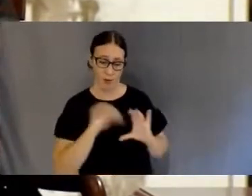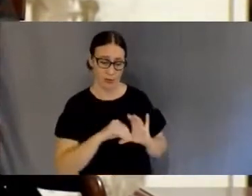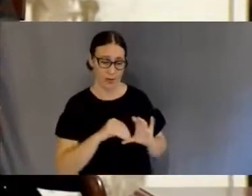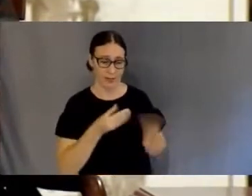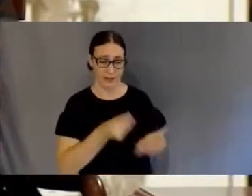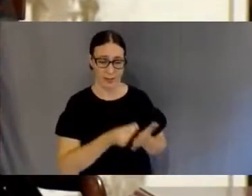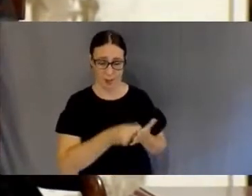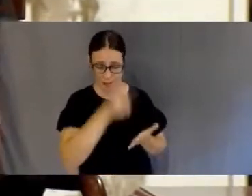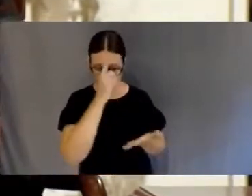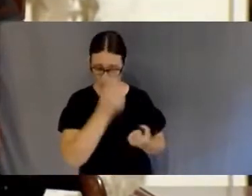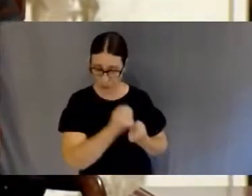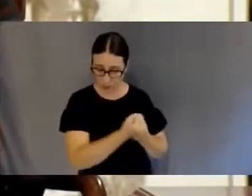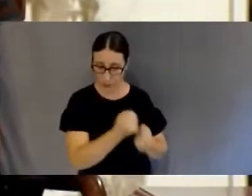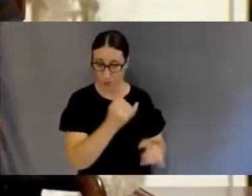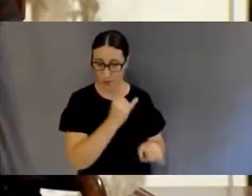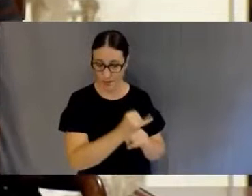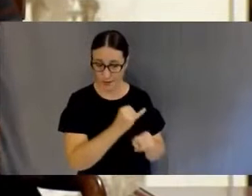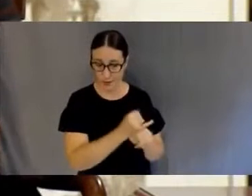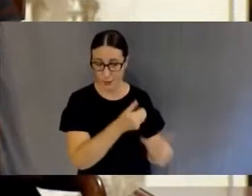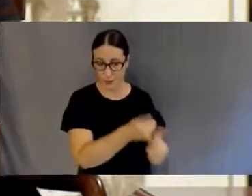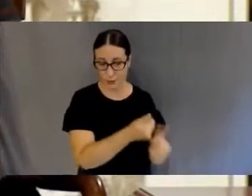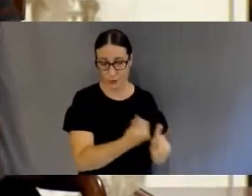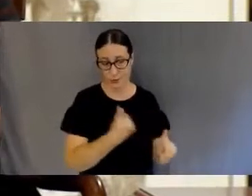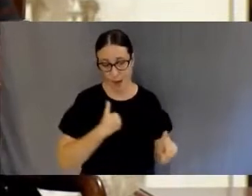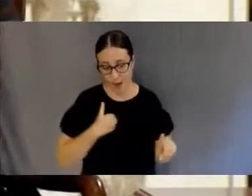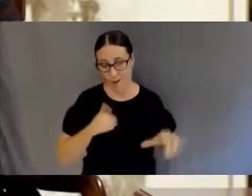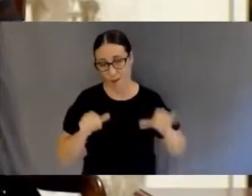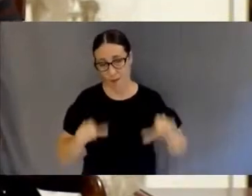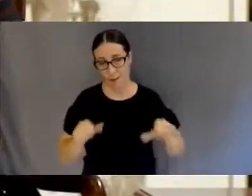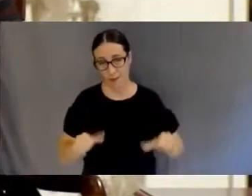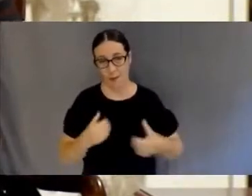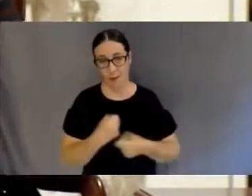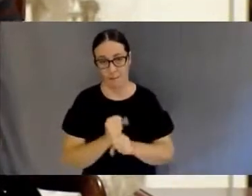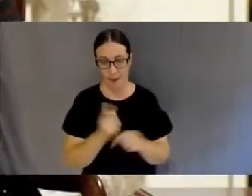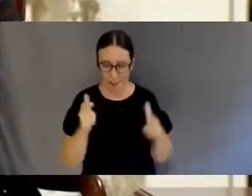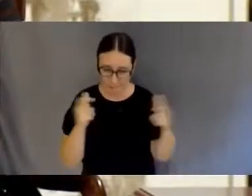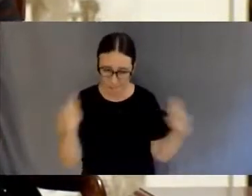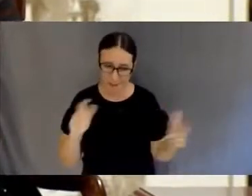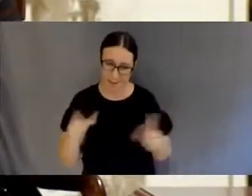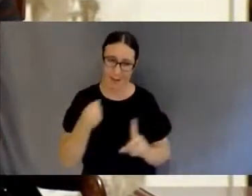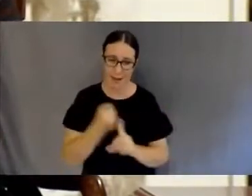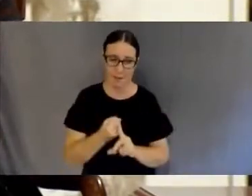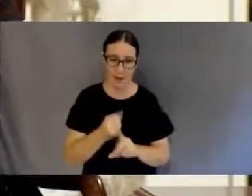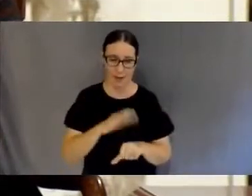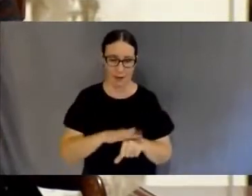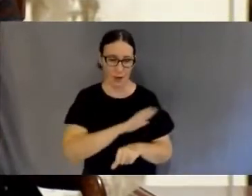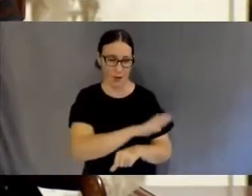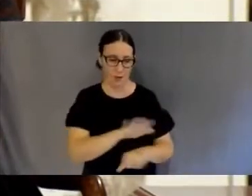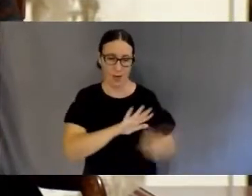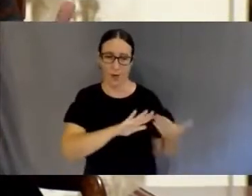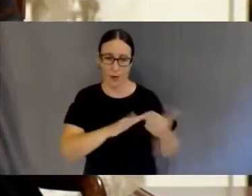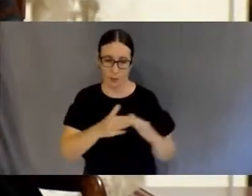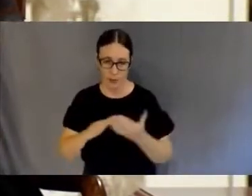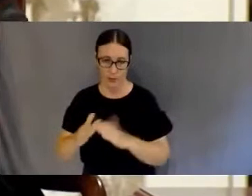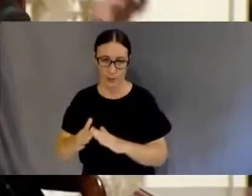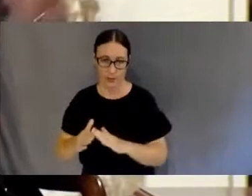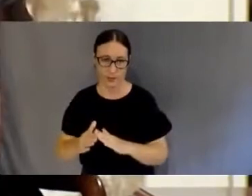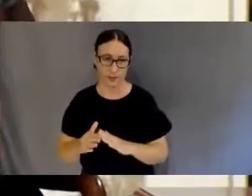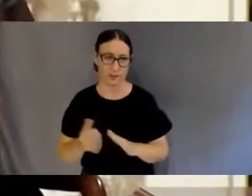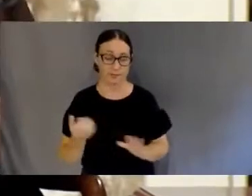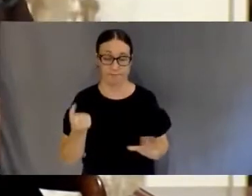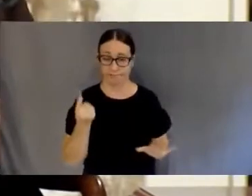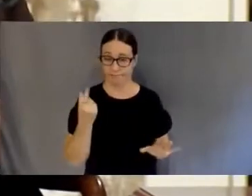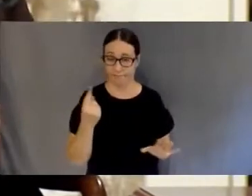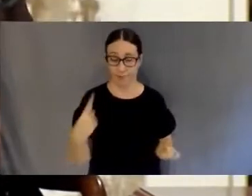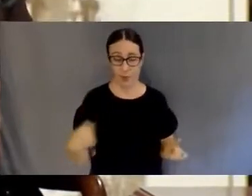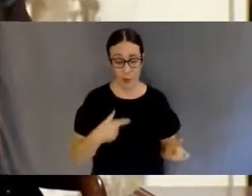support institutions that have a capacity to make a big difference in their communities, but